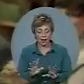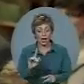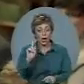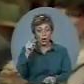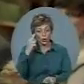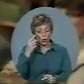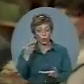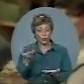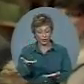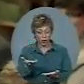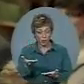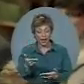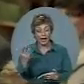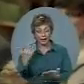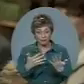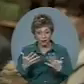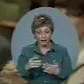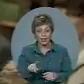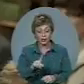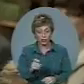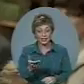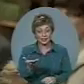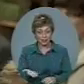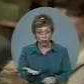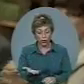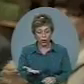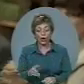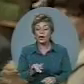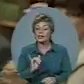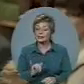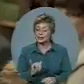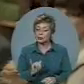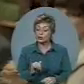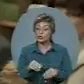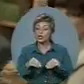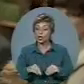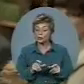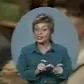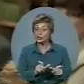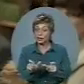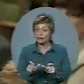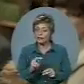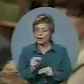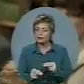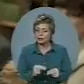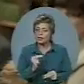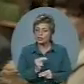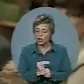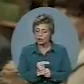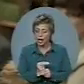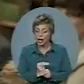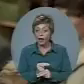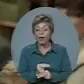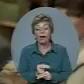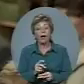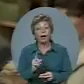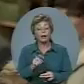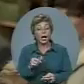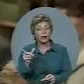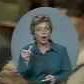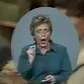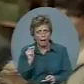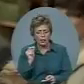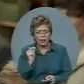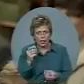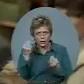That's precisely why the Minister of National Defence, upon learning the information he learned, has acted to correct the situation, and